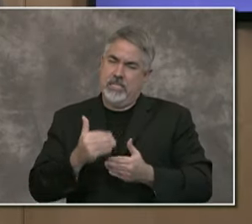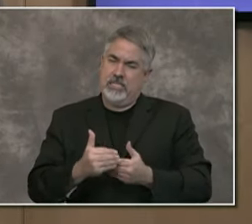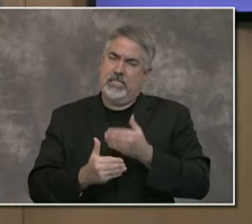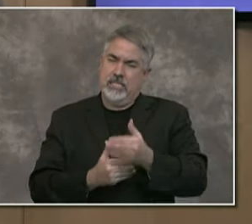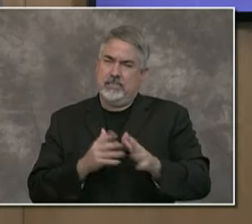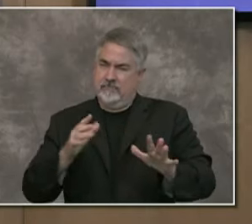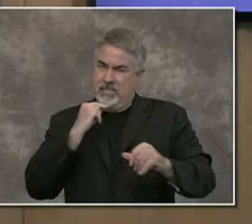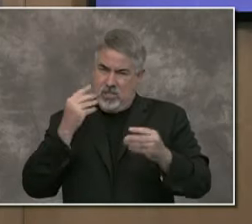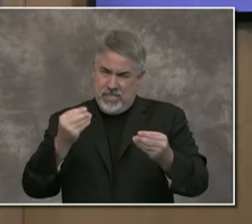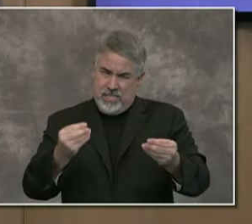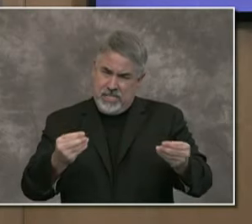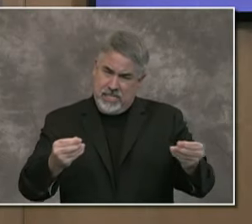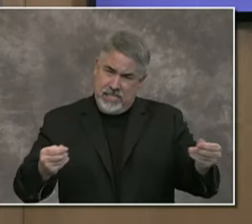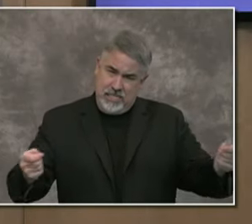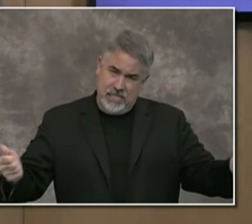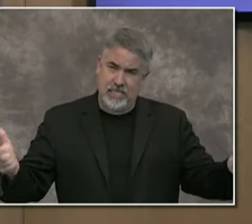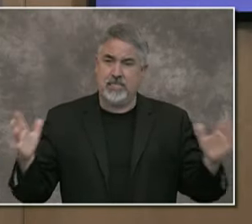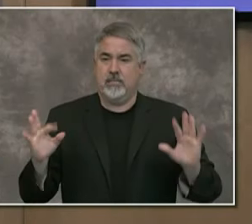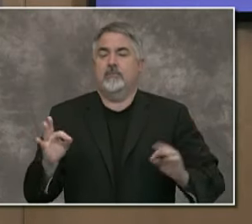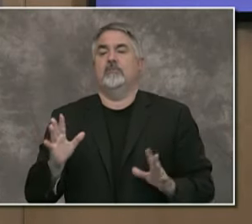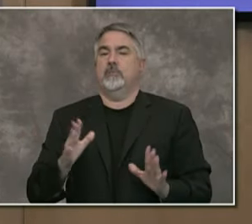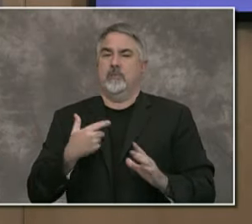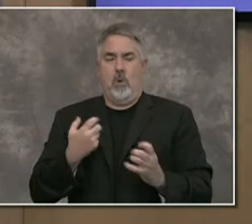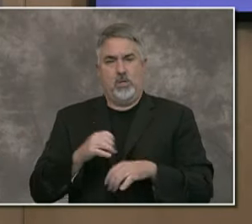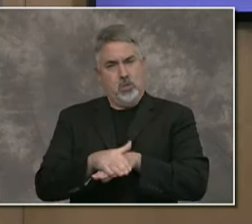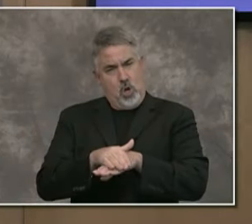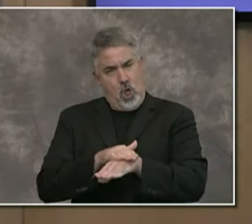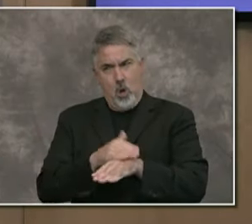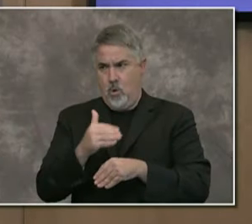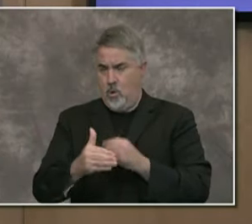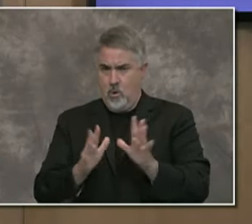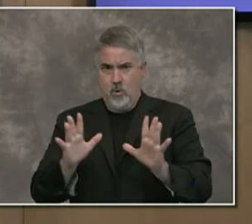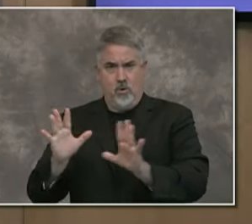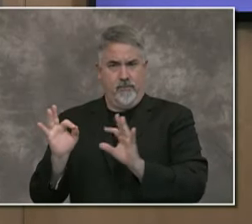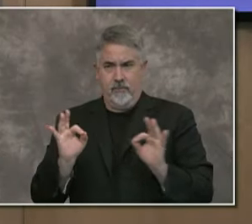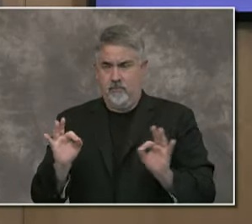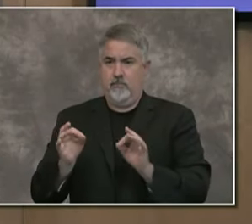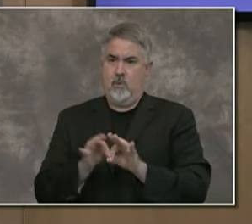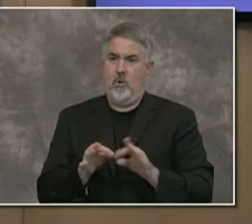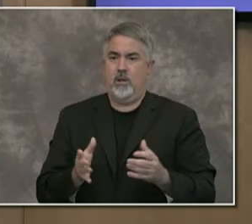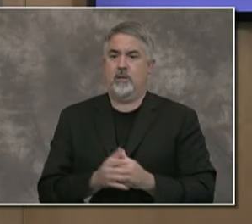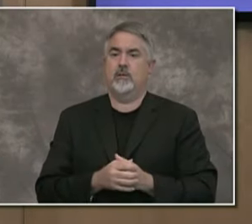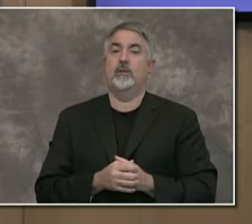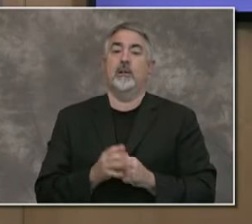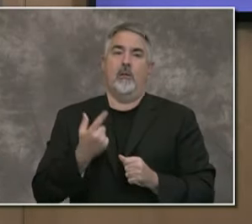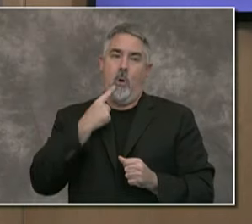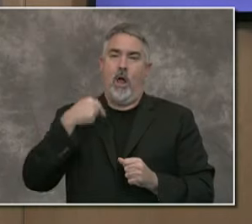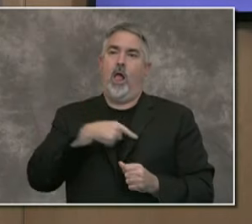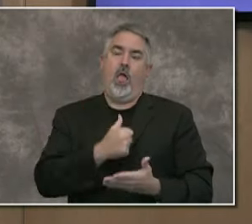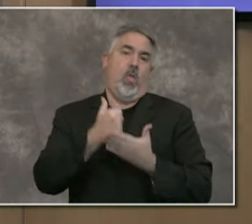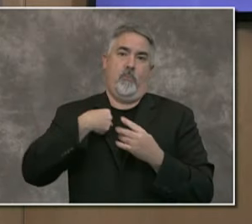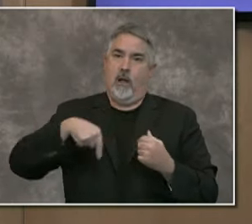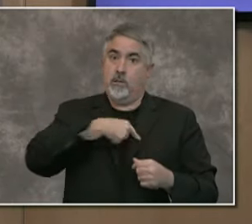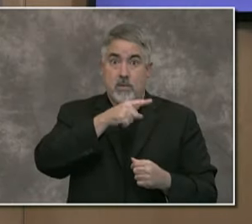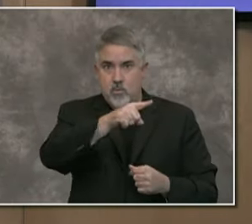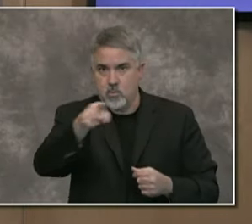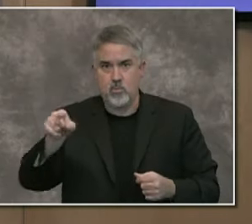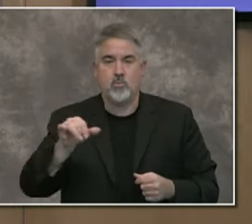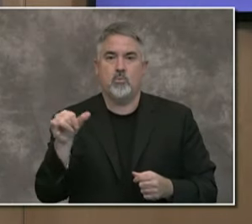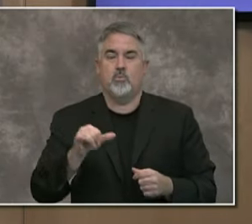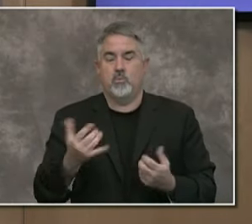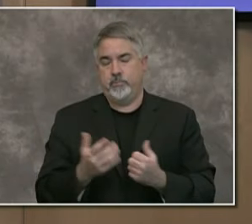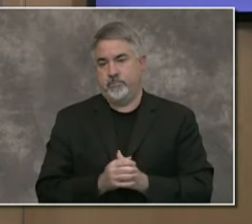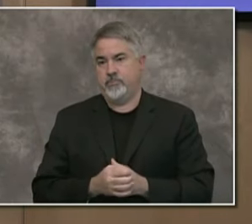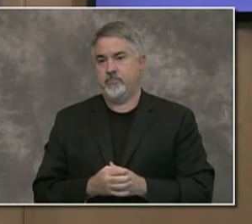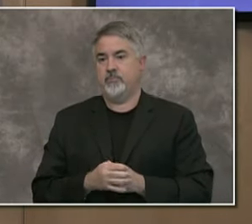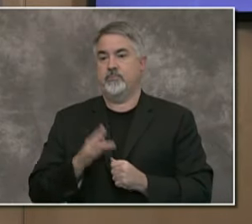soon. We moved early, we moved swiftly, and our region is benefiting from that. And here in San Diego County, we will not make the